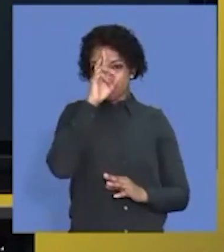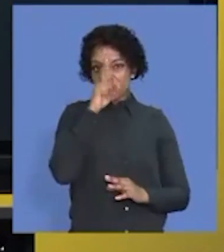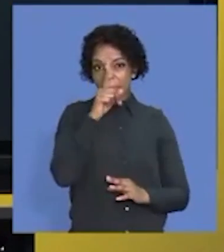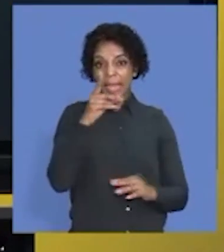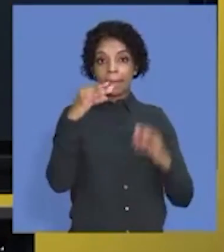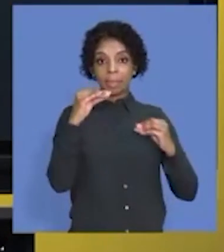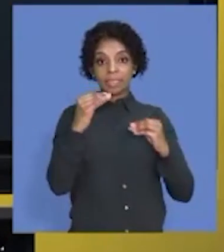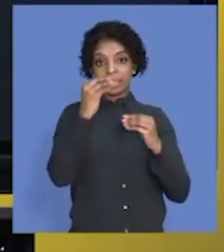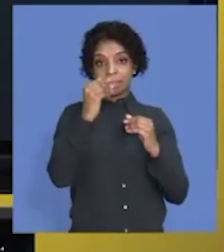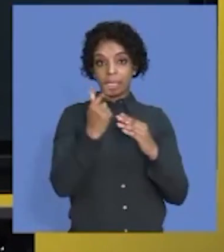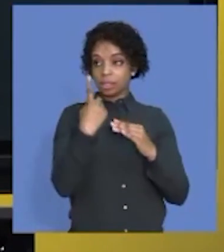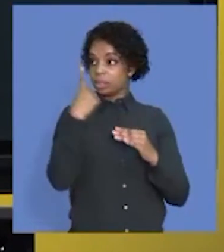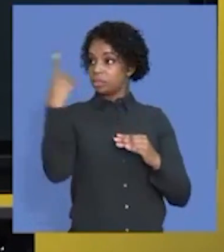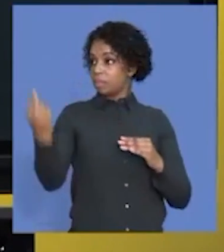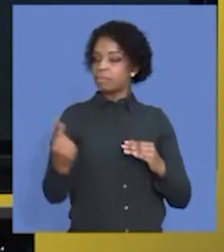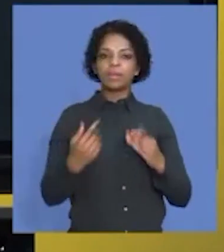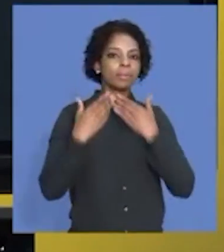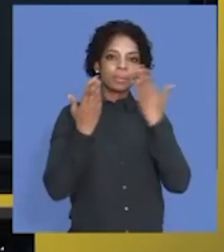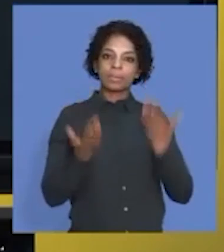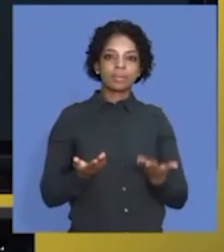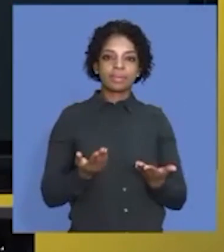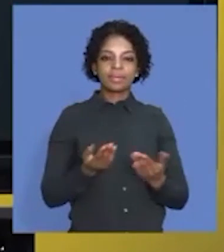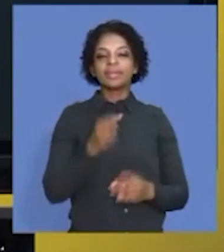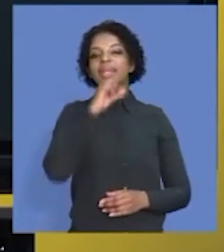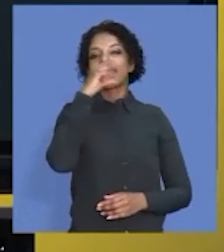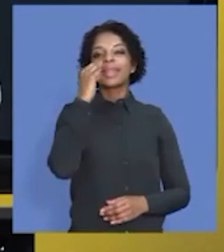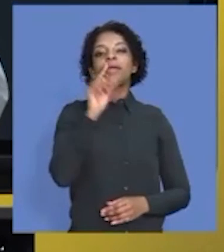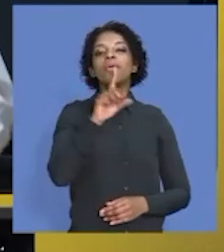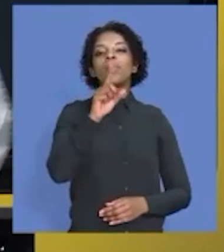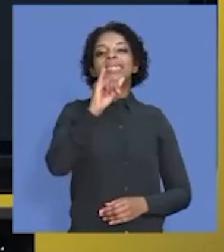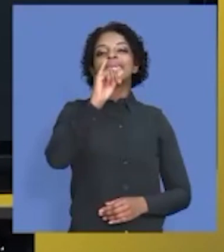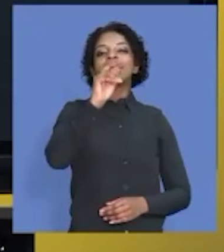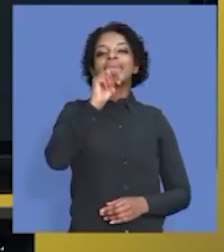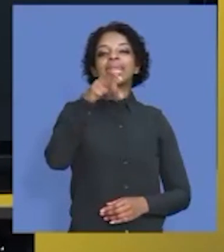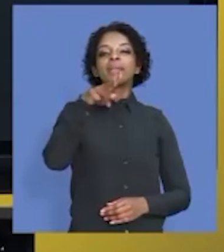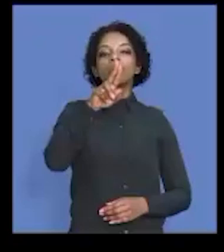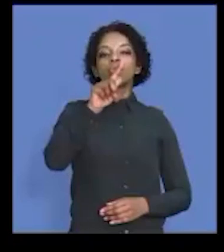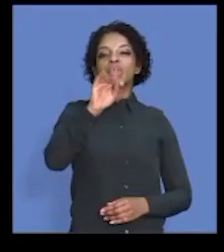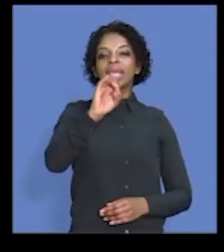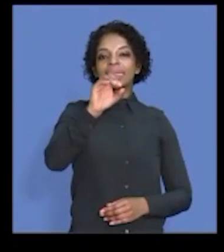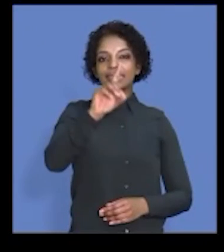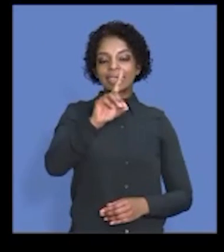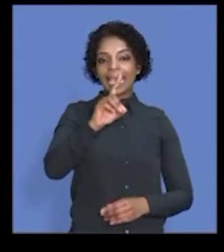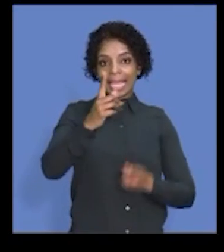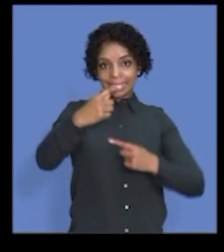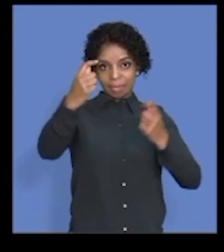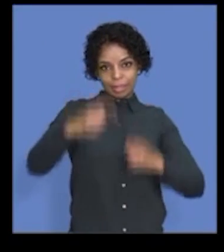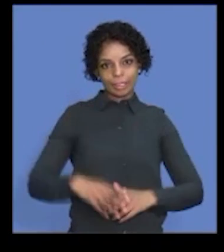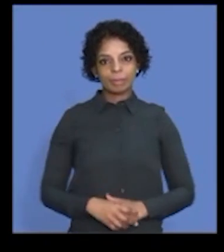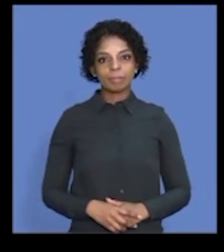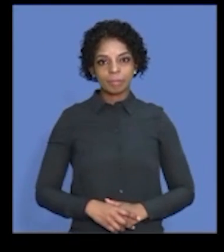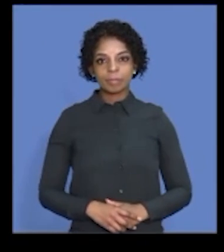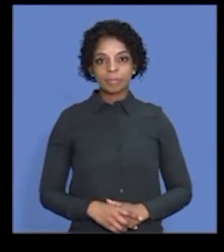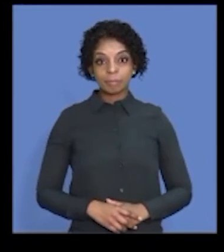the business. So therefore, it's an imputed expense. Right. Okay. From our balance